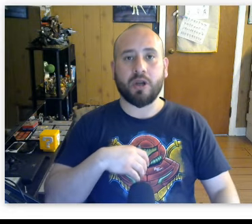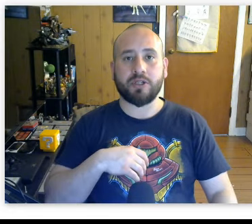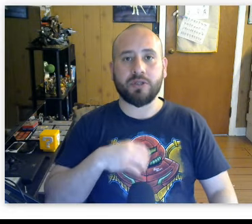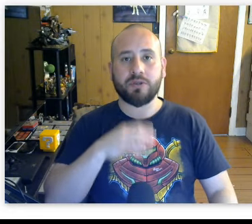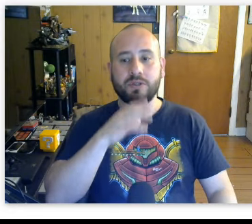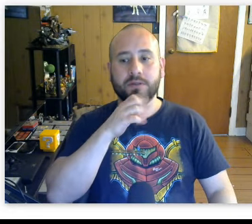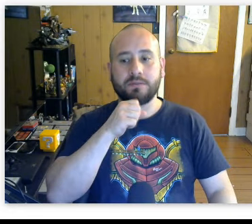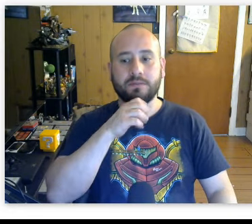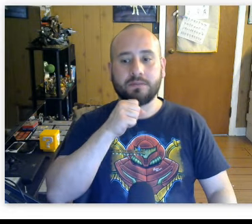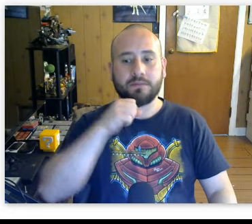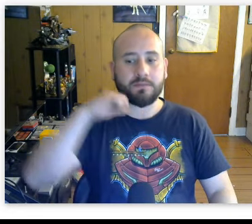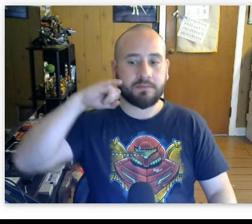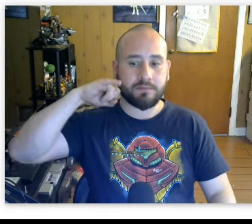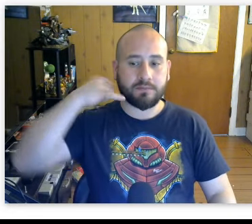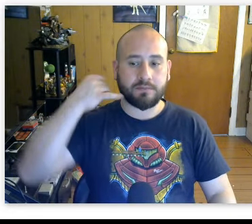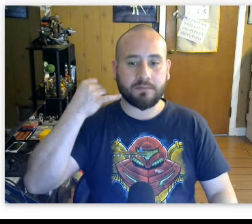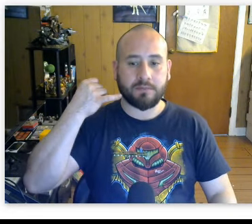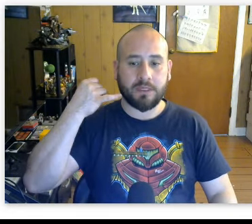orange juice,